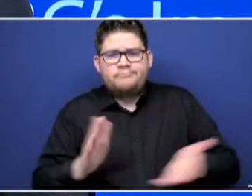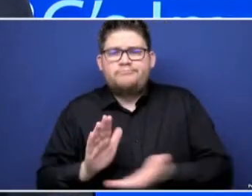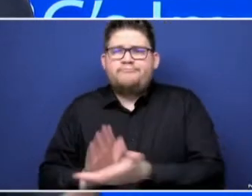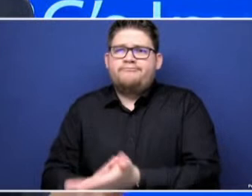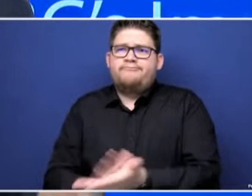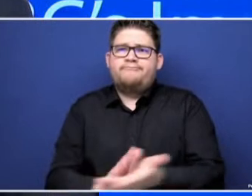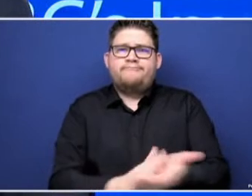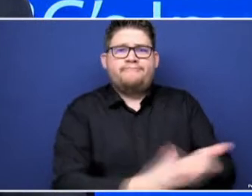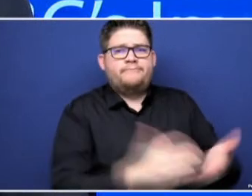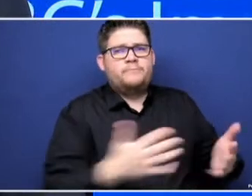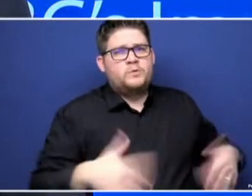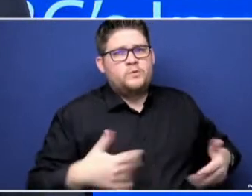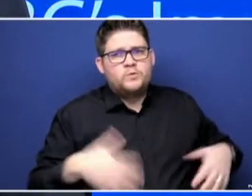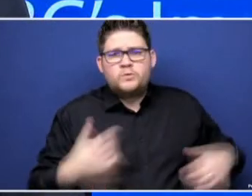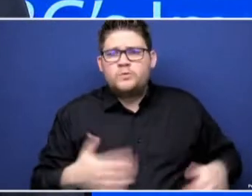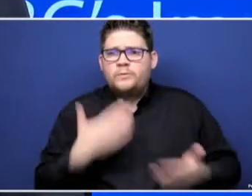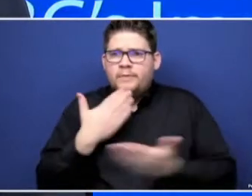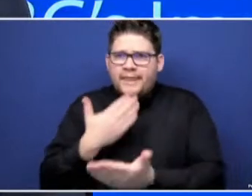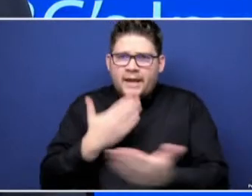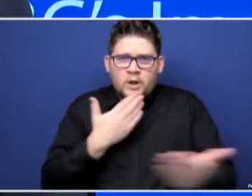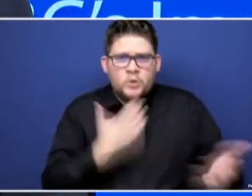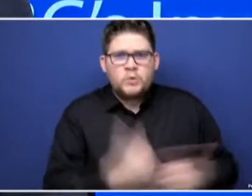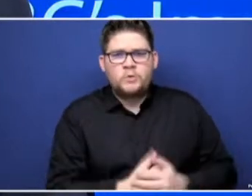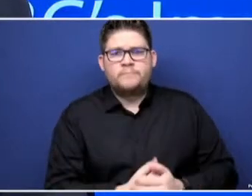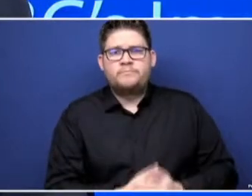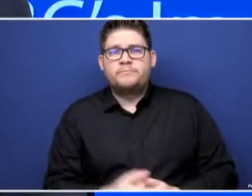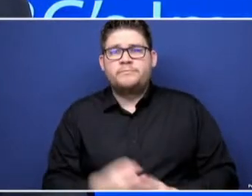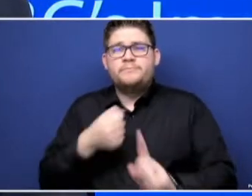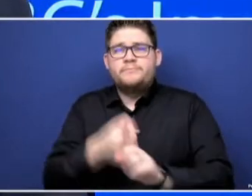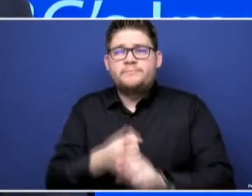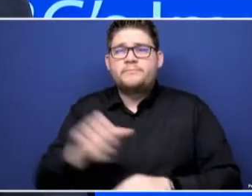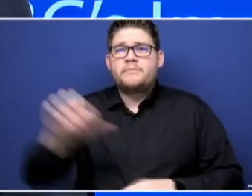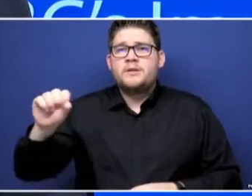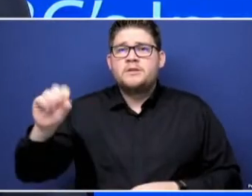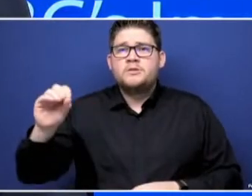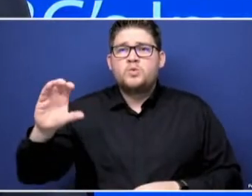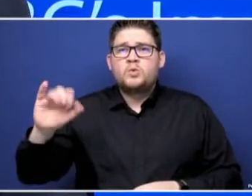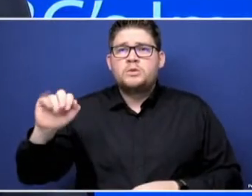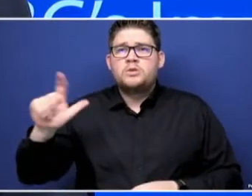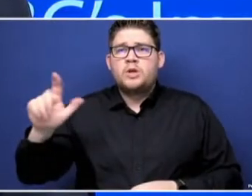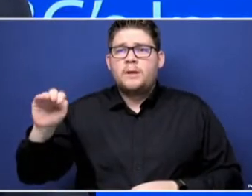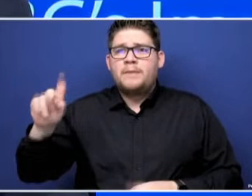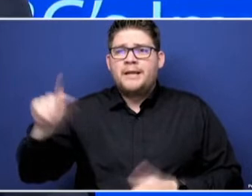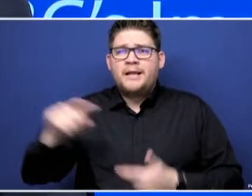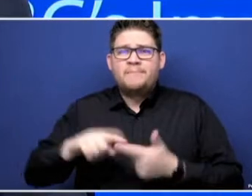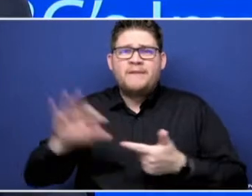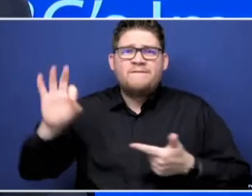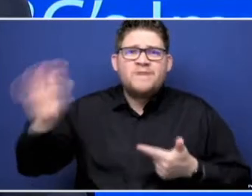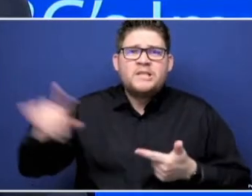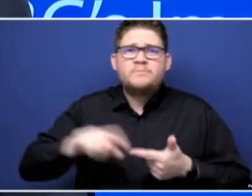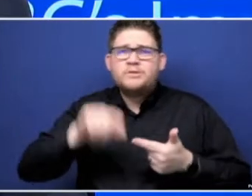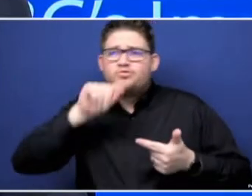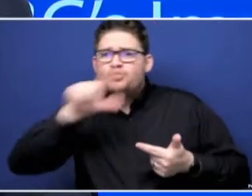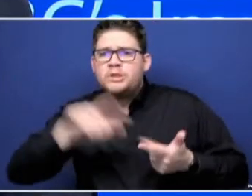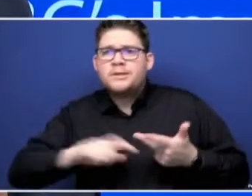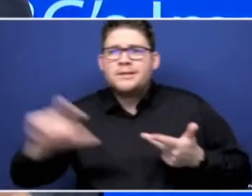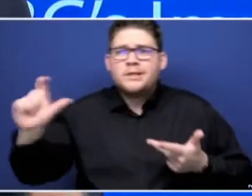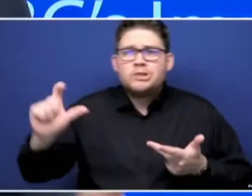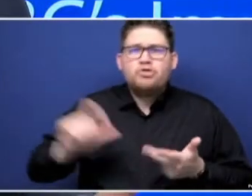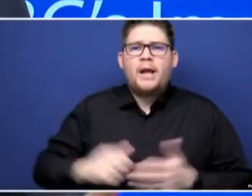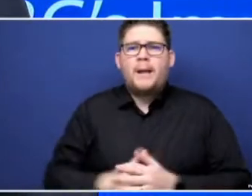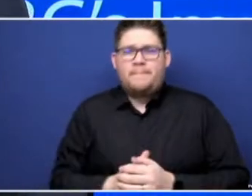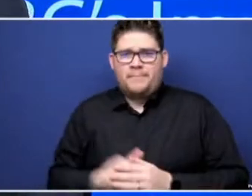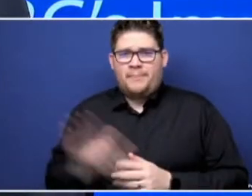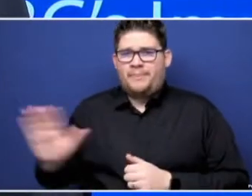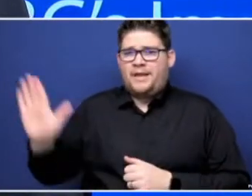other than I applaud the work of all of you through extraordinary times of downsizing in some parts of the media